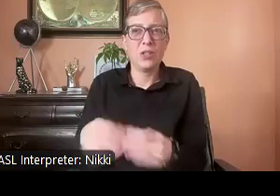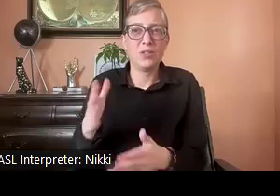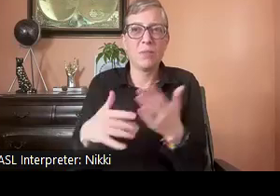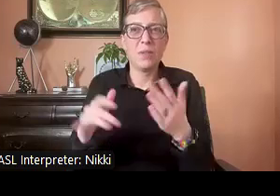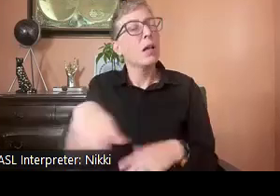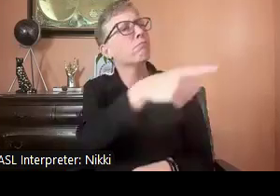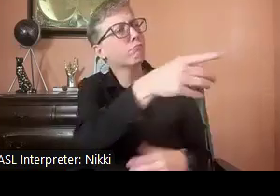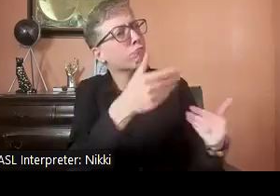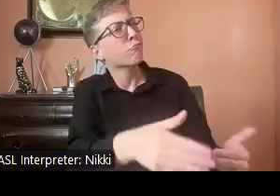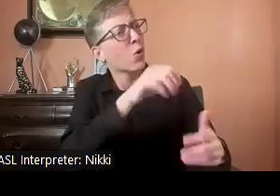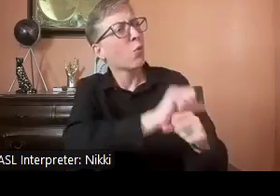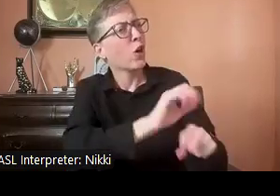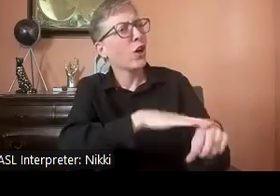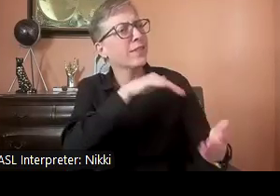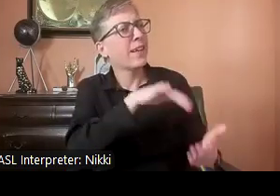that, would you please?